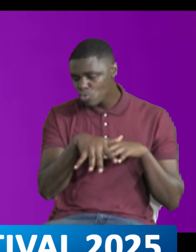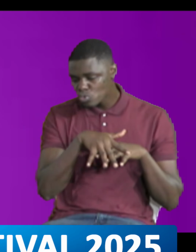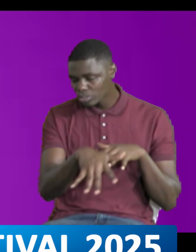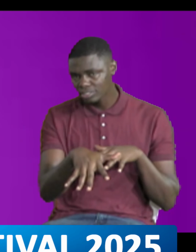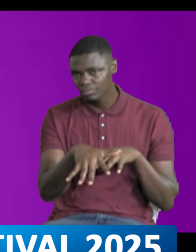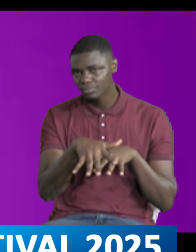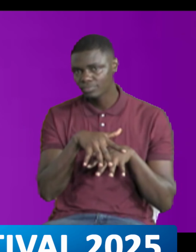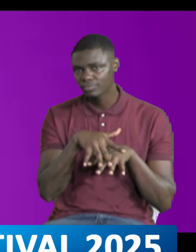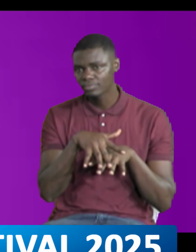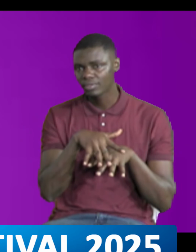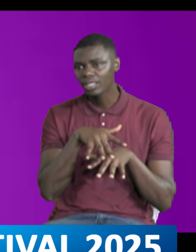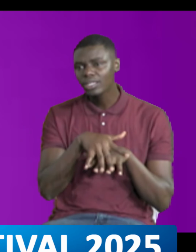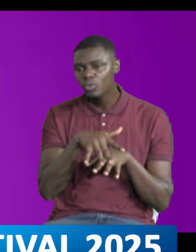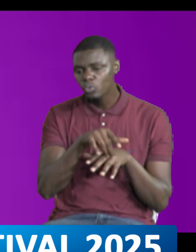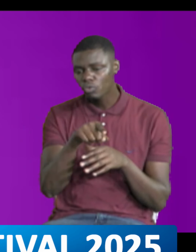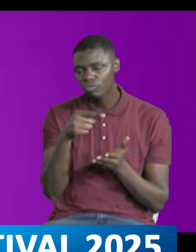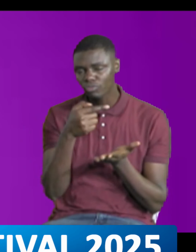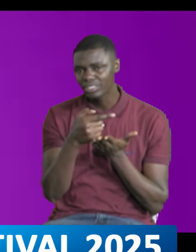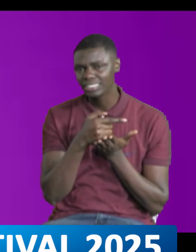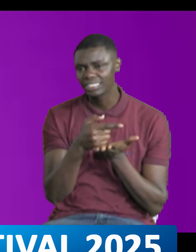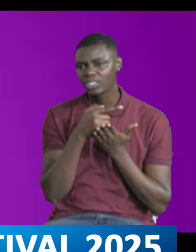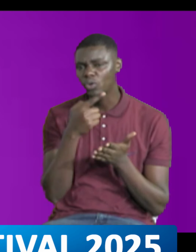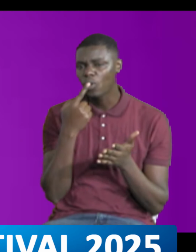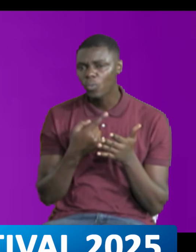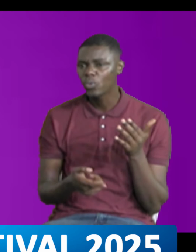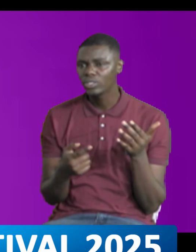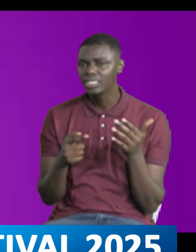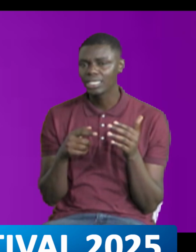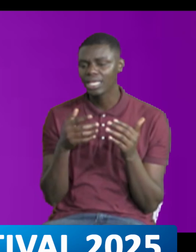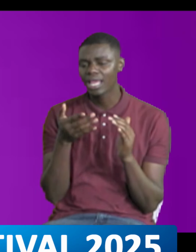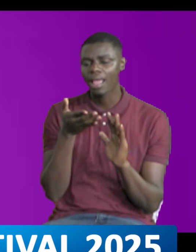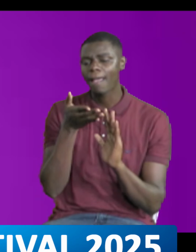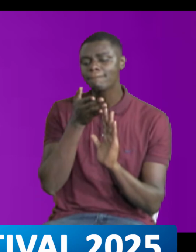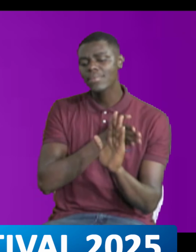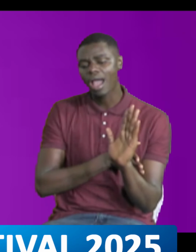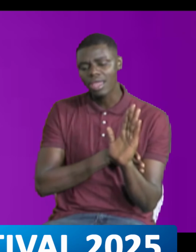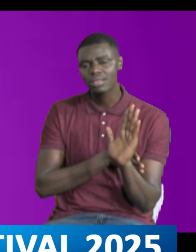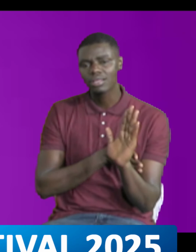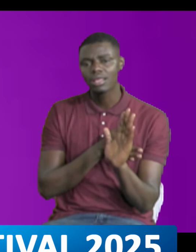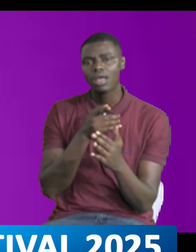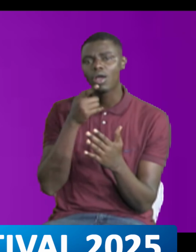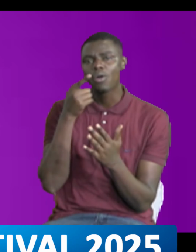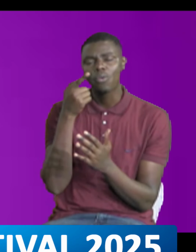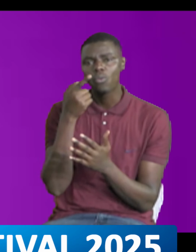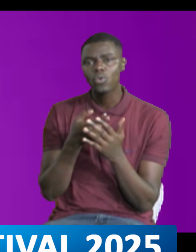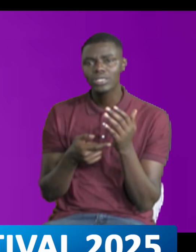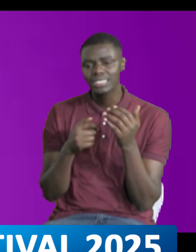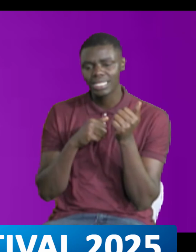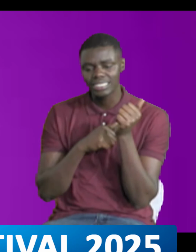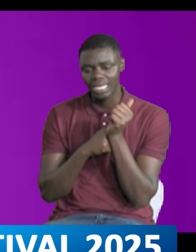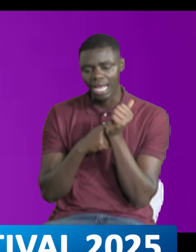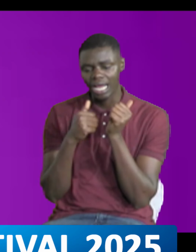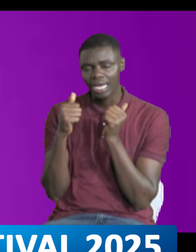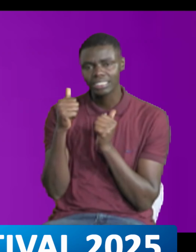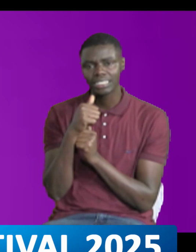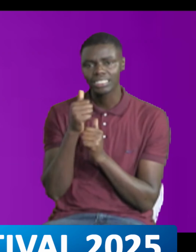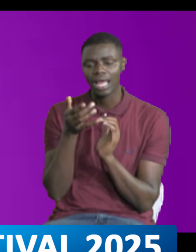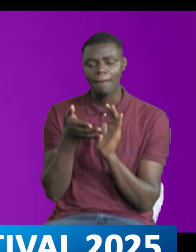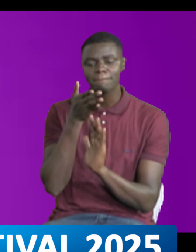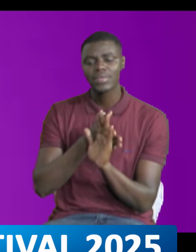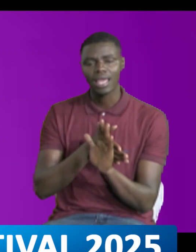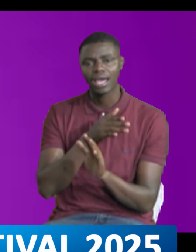this discussions, like what's really behind, or what's really the structures behind